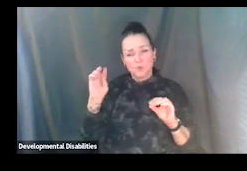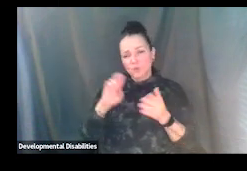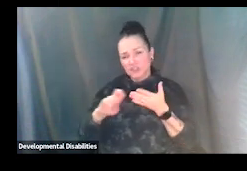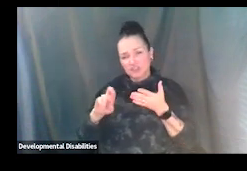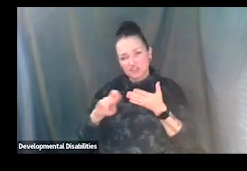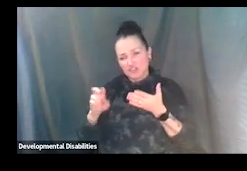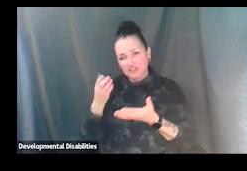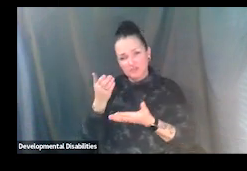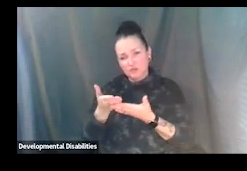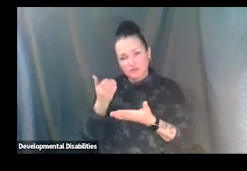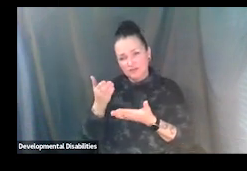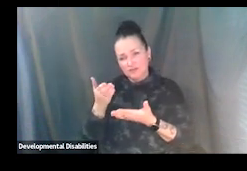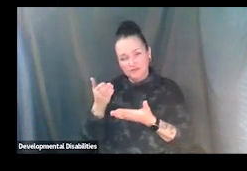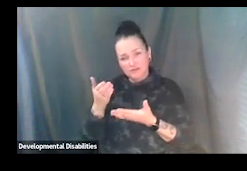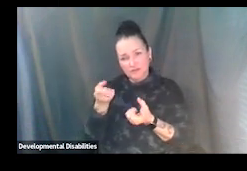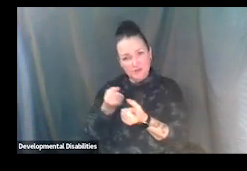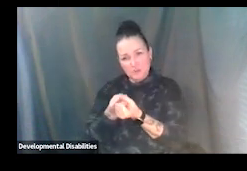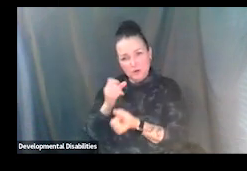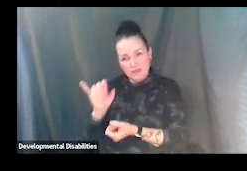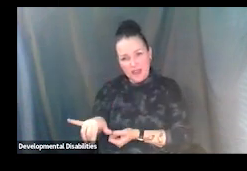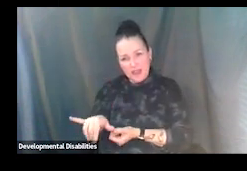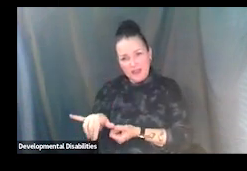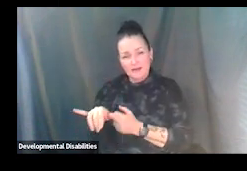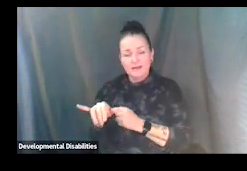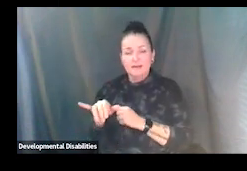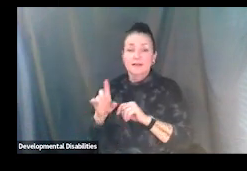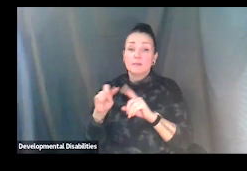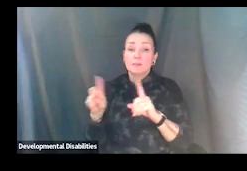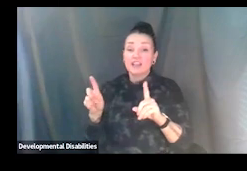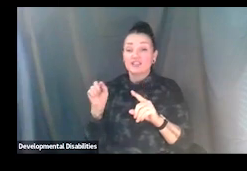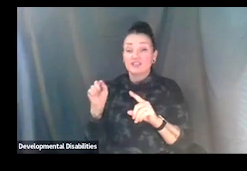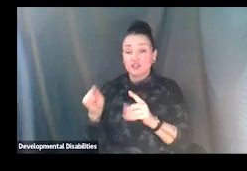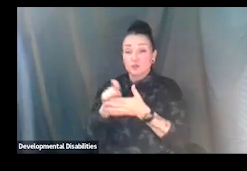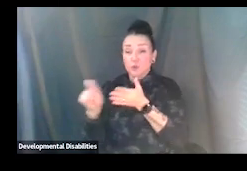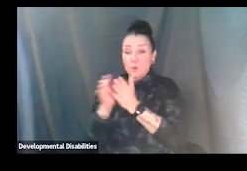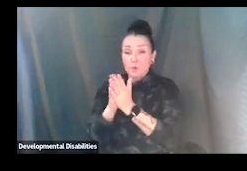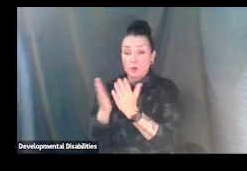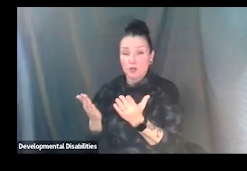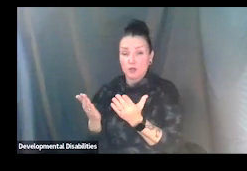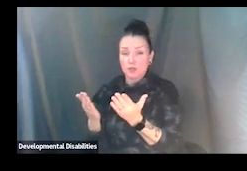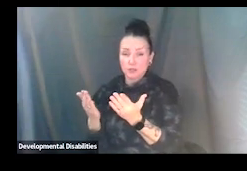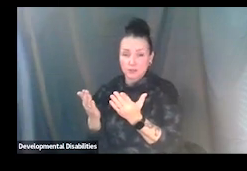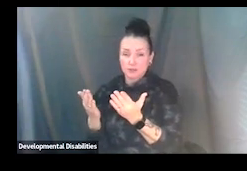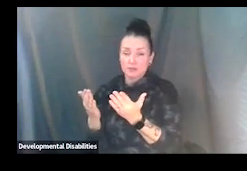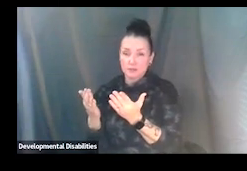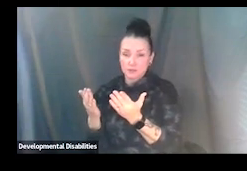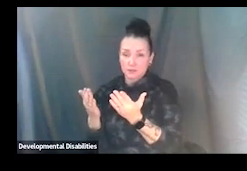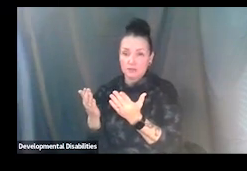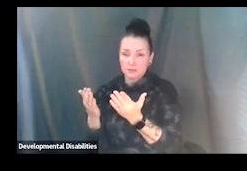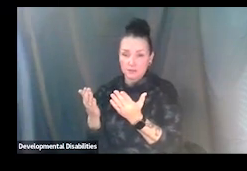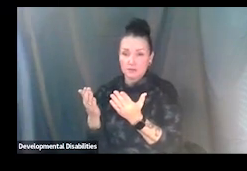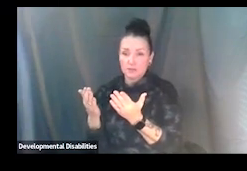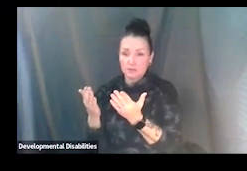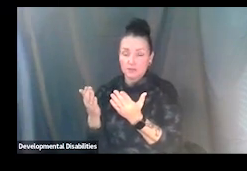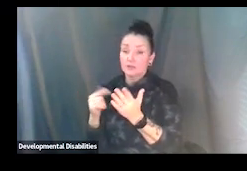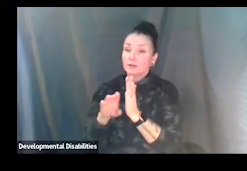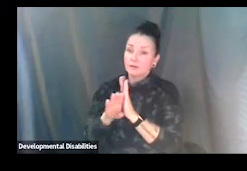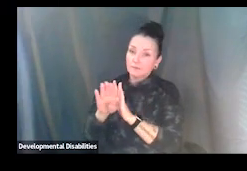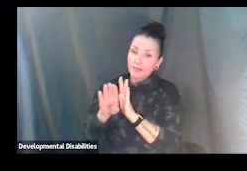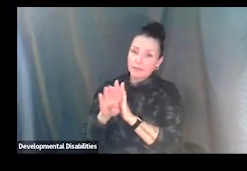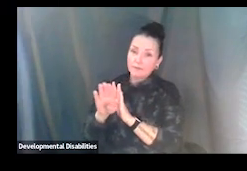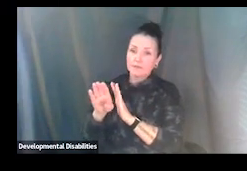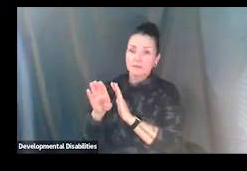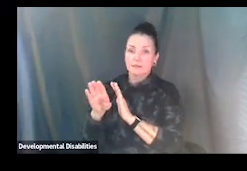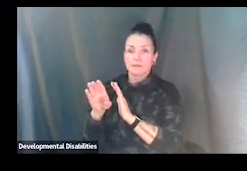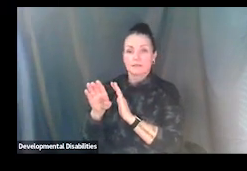this book, and it's more commonly used this approach than you'd think. And so basically, she's developed this whole idea that